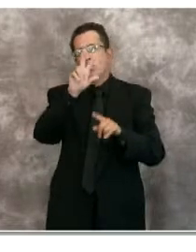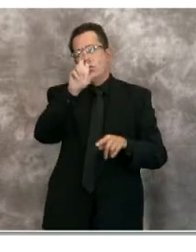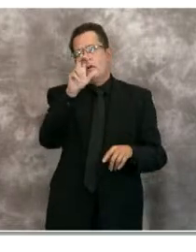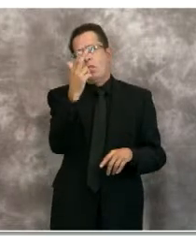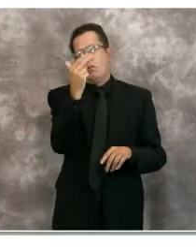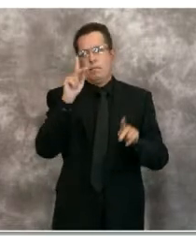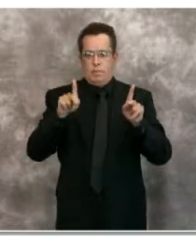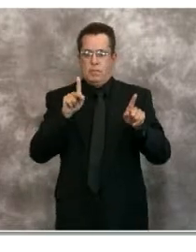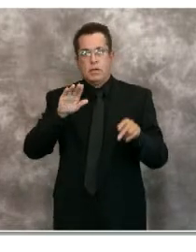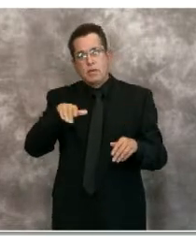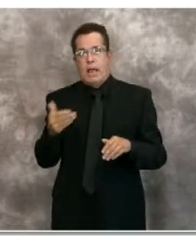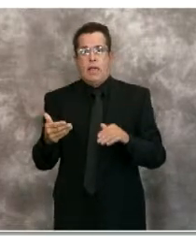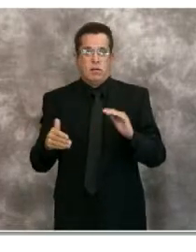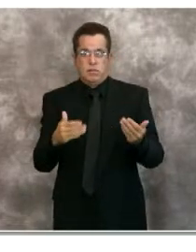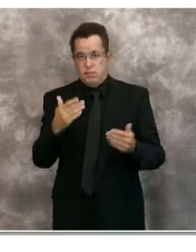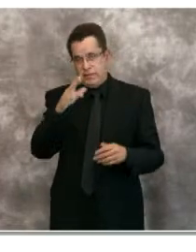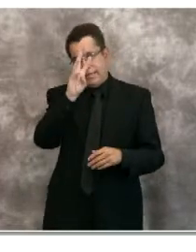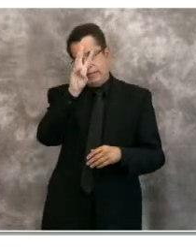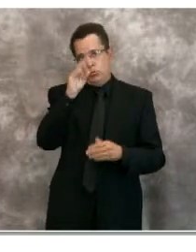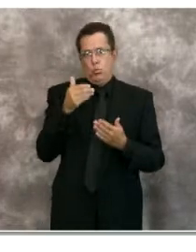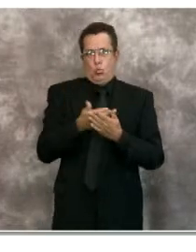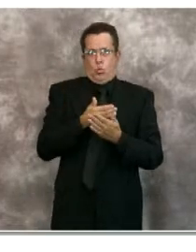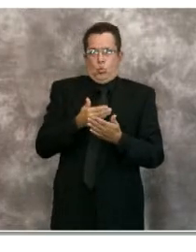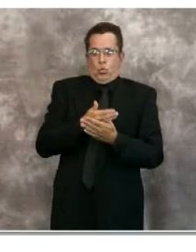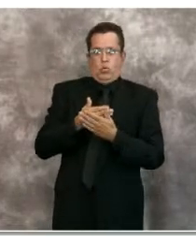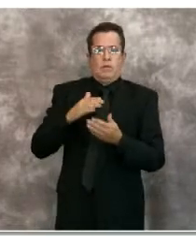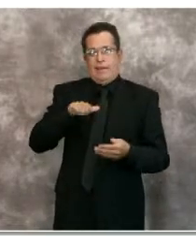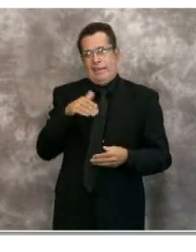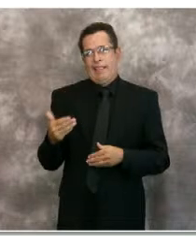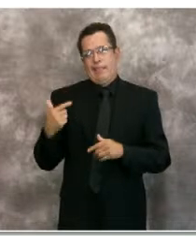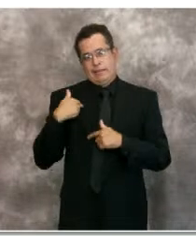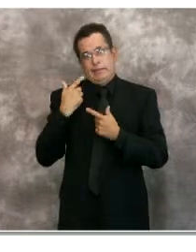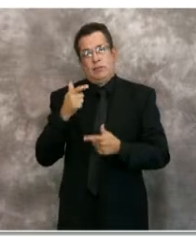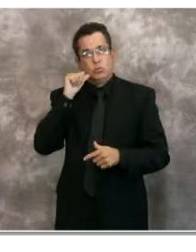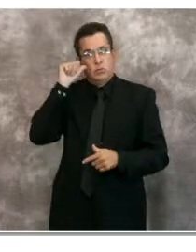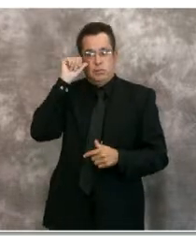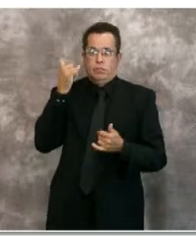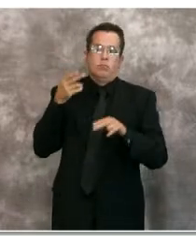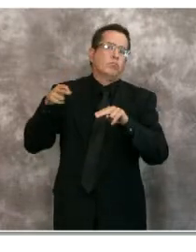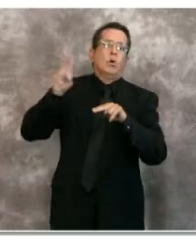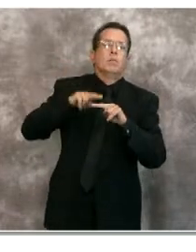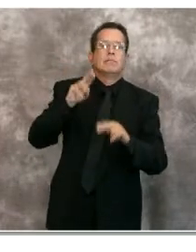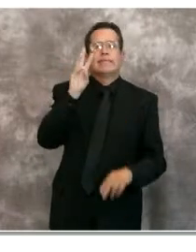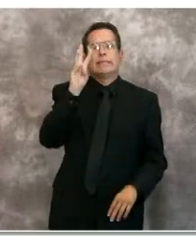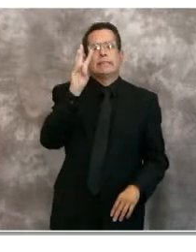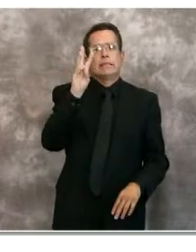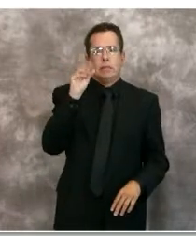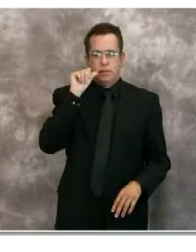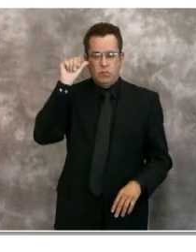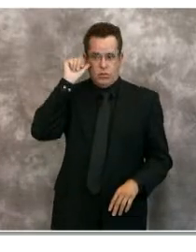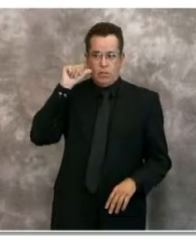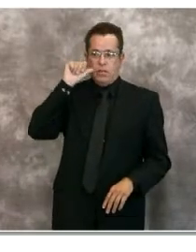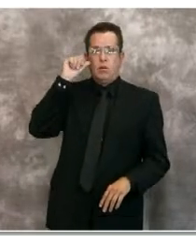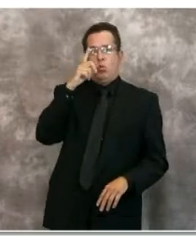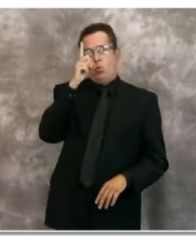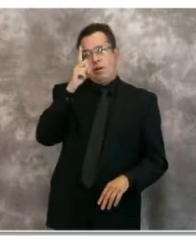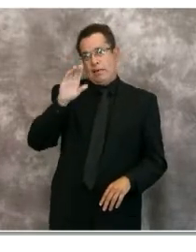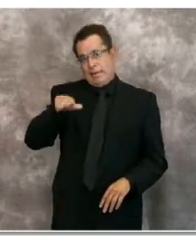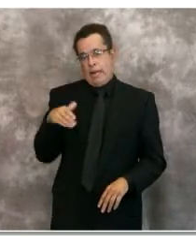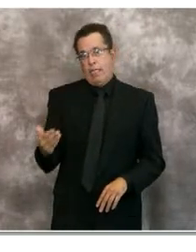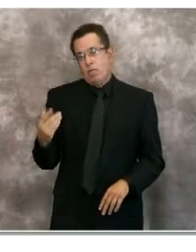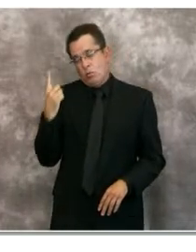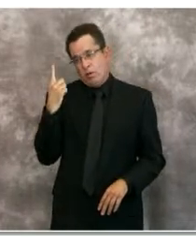313 deaths, which is 6 new deaths reported since yesterday. Since yesterday, 1 death was